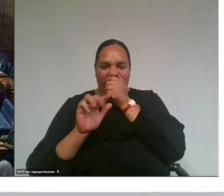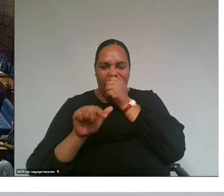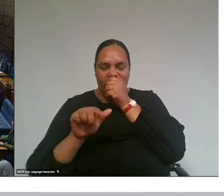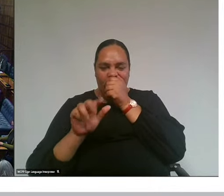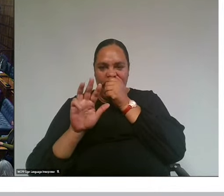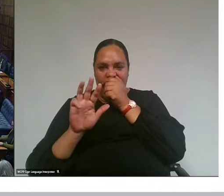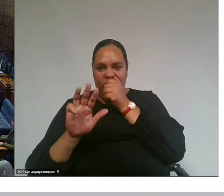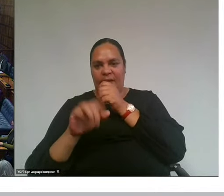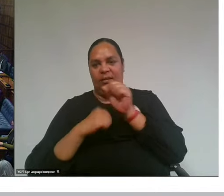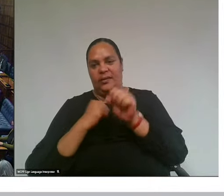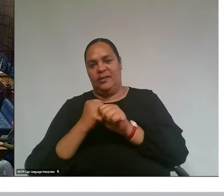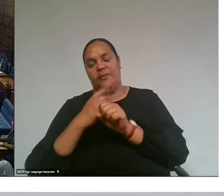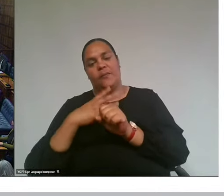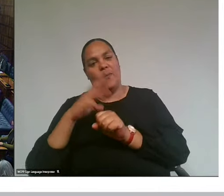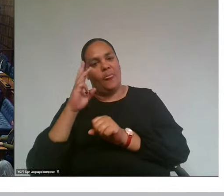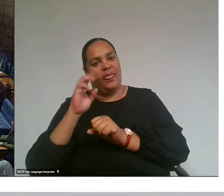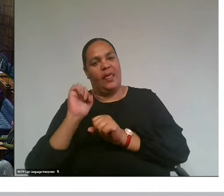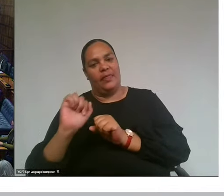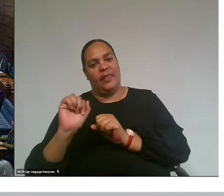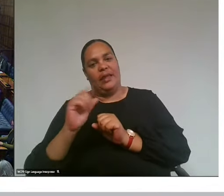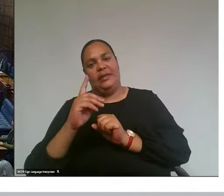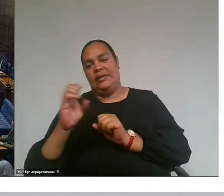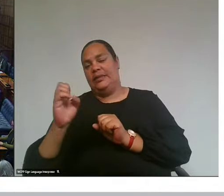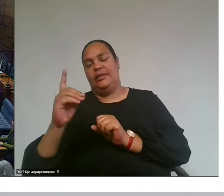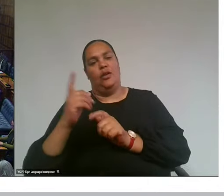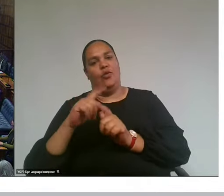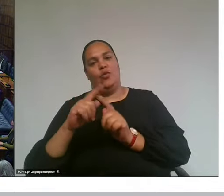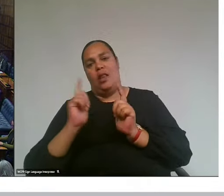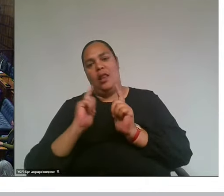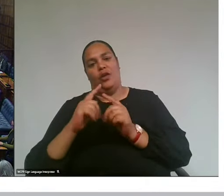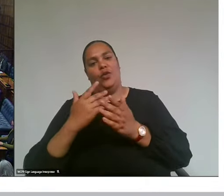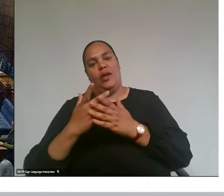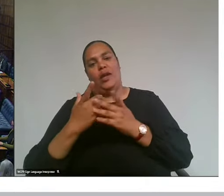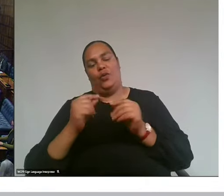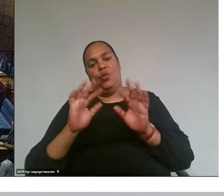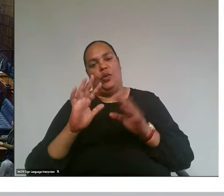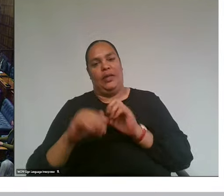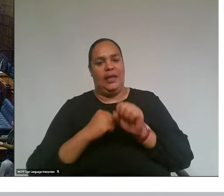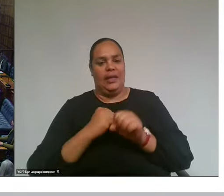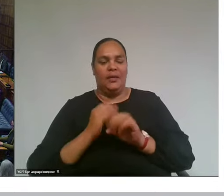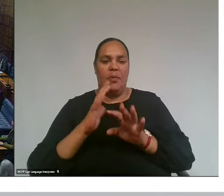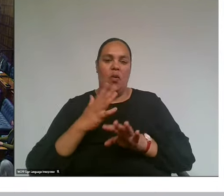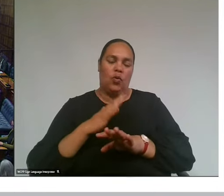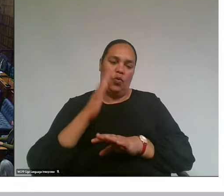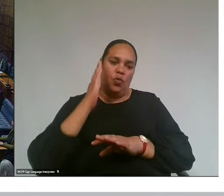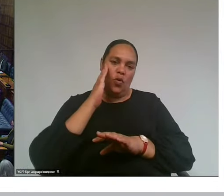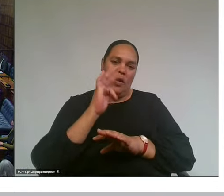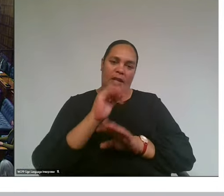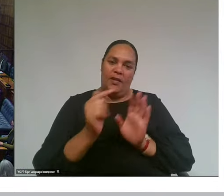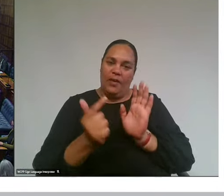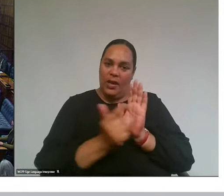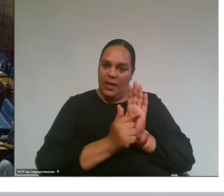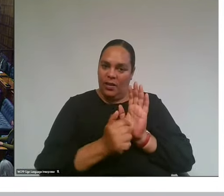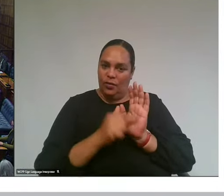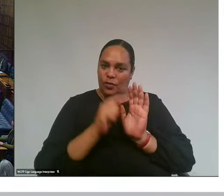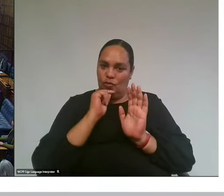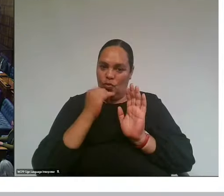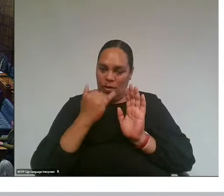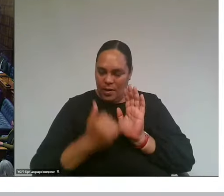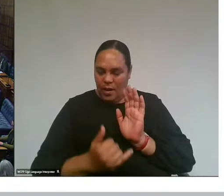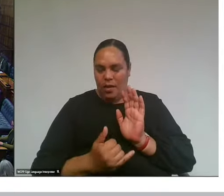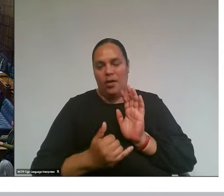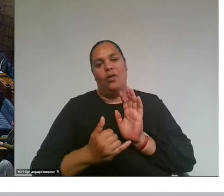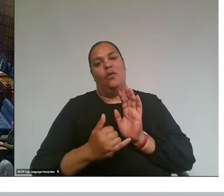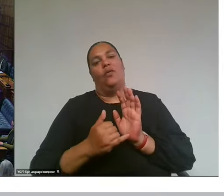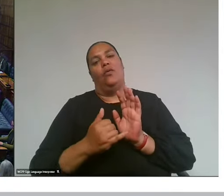yes otherwise the notarial de does not allow you to do 10 years so I just want to know whether how legal it is now